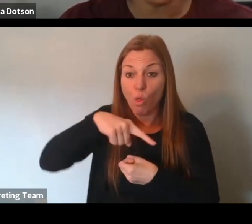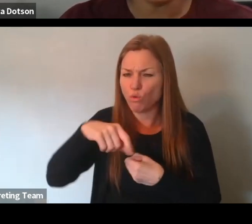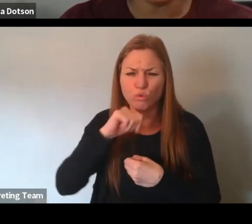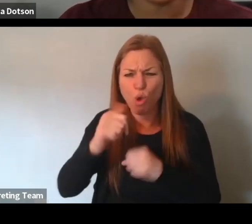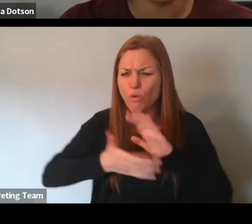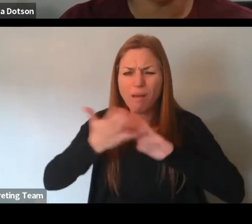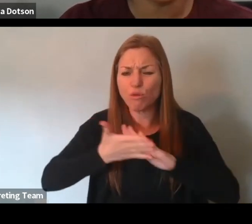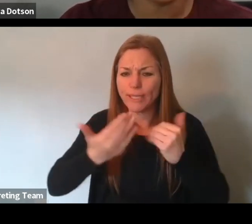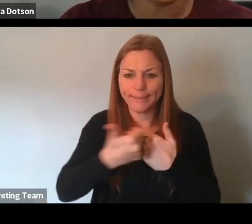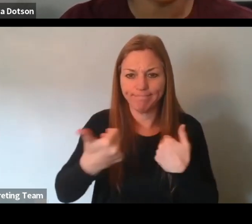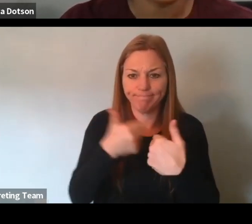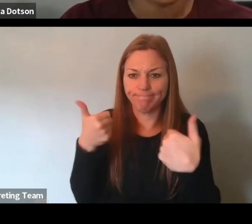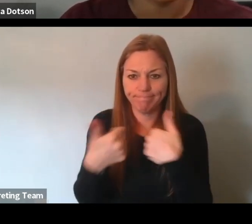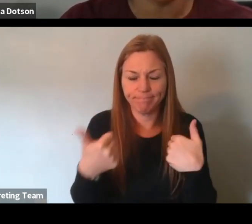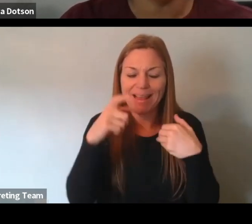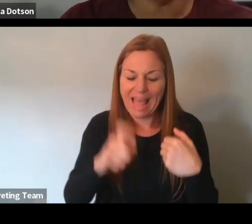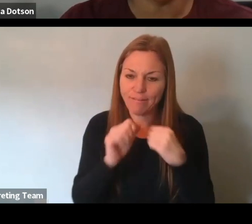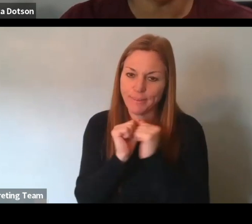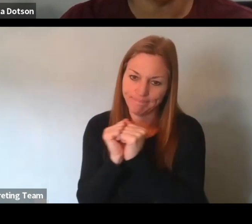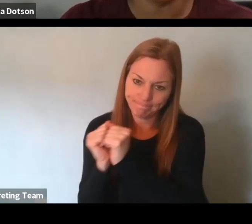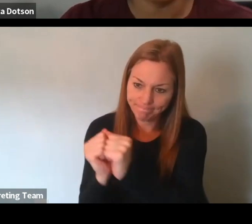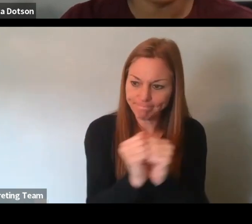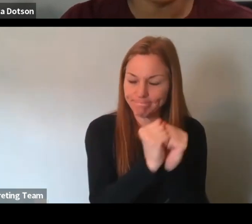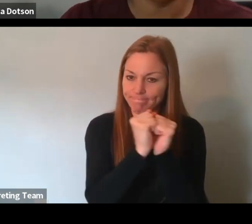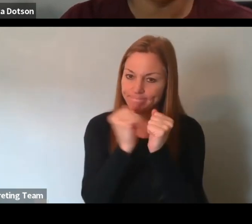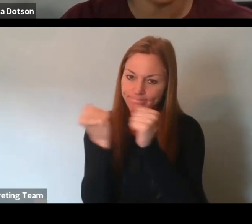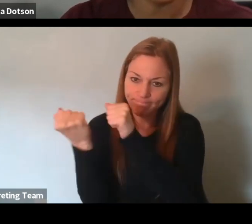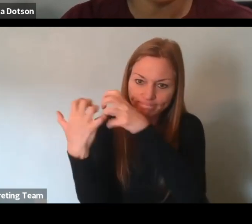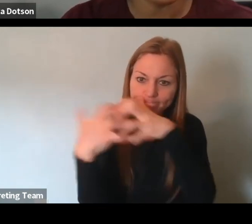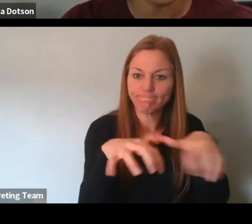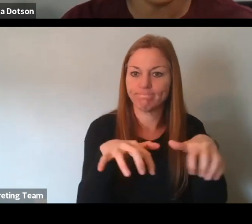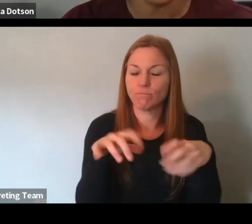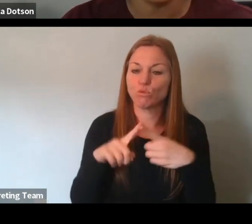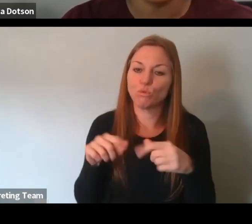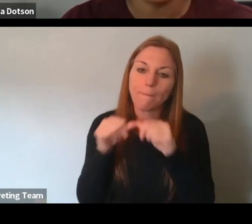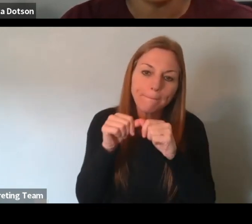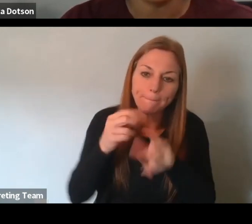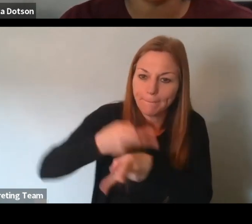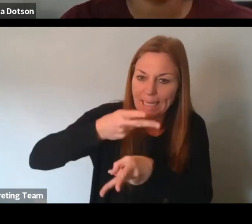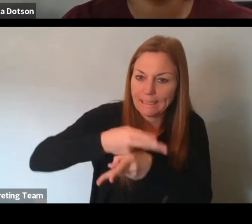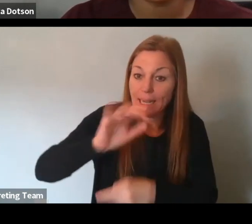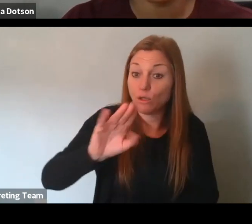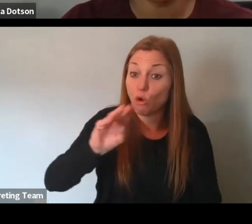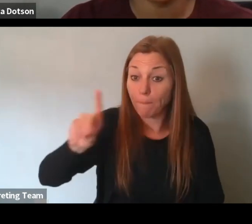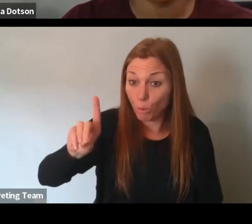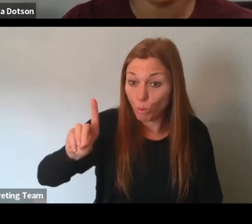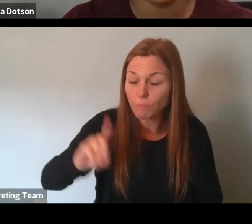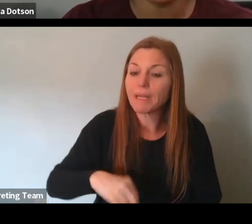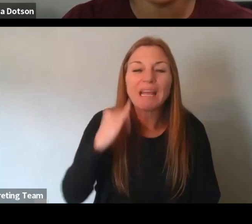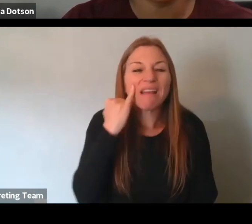there is any type of disruption to those networks, either one of the regions